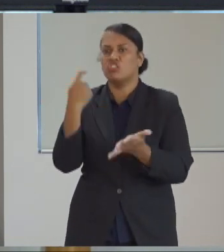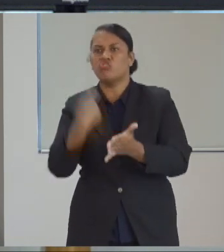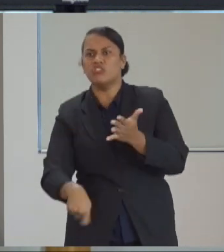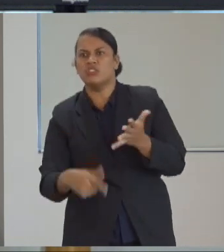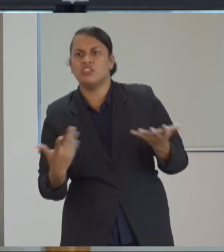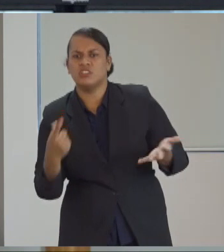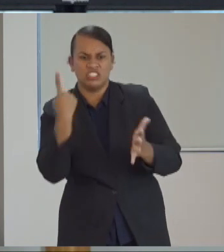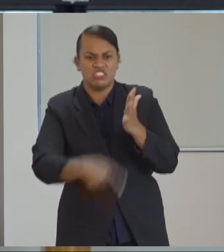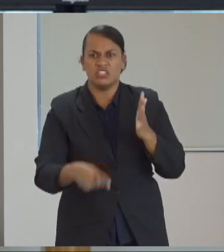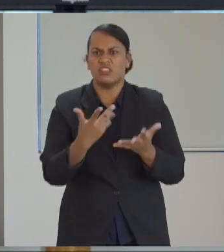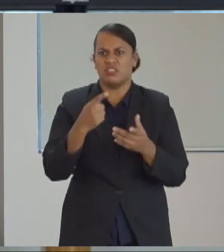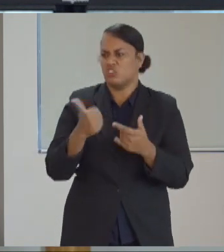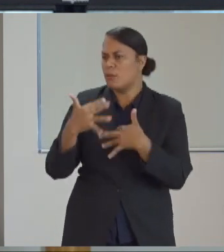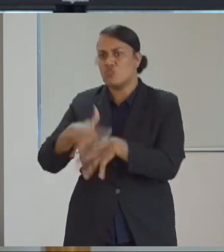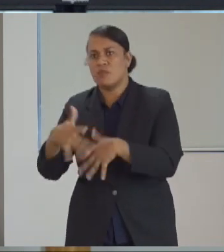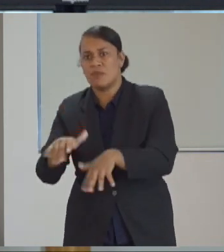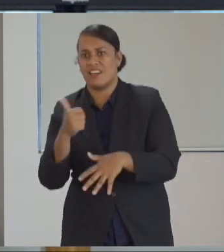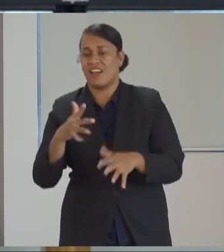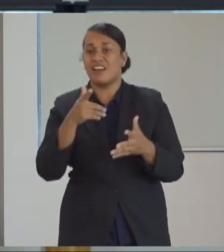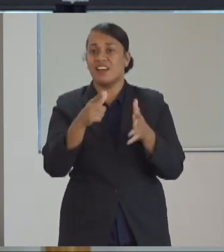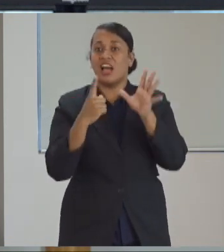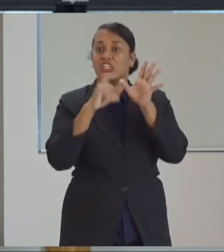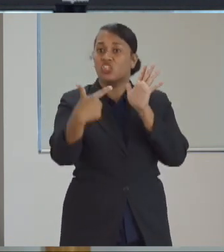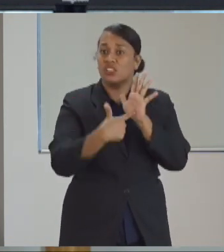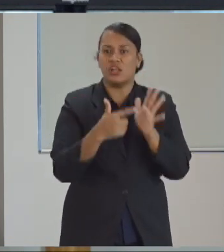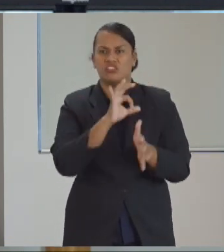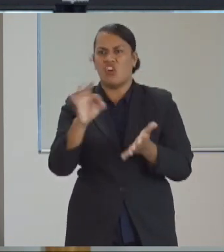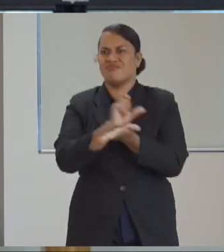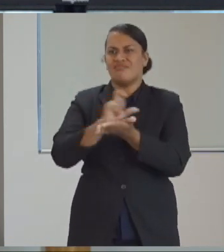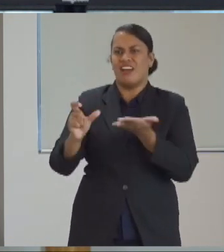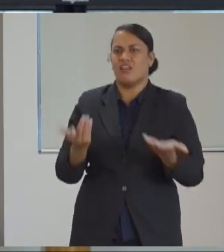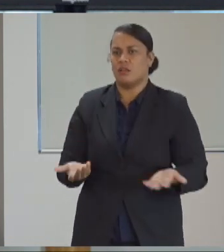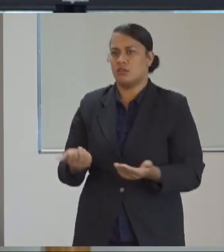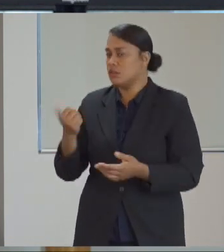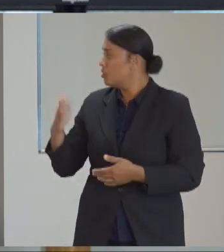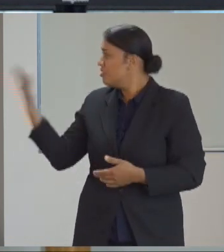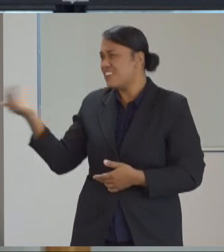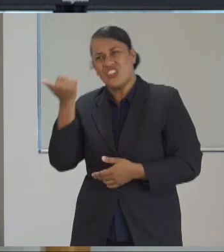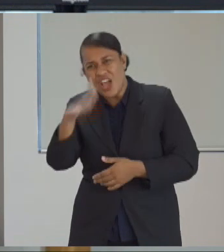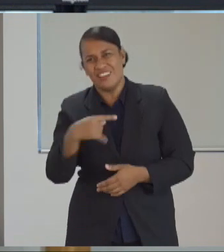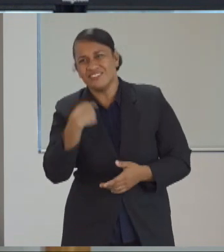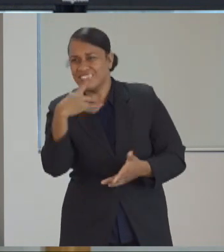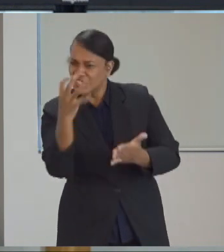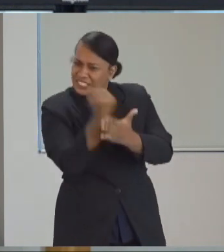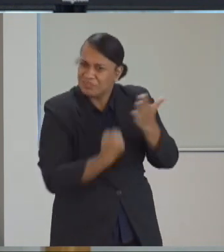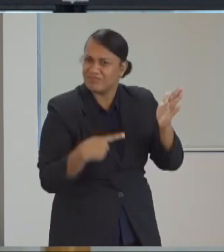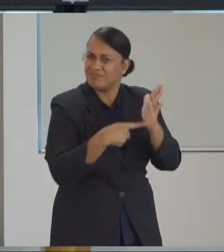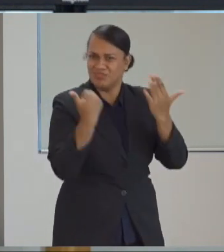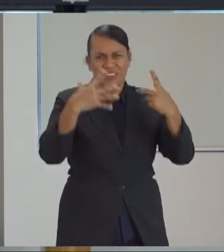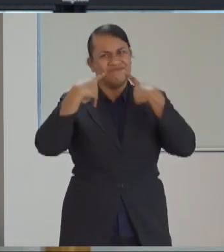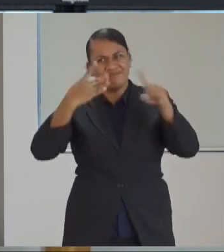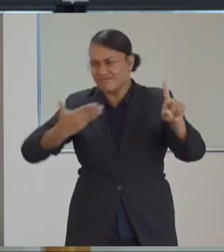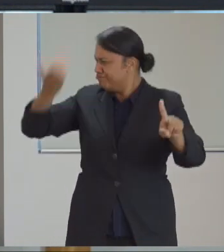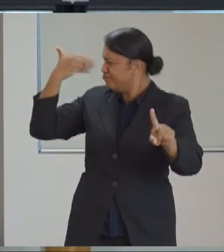is clear? Your message to those who are doubting this? I've already said that in my statement, that you will be arrested, and you will